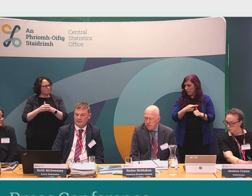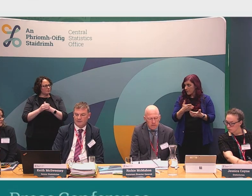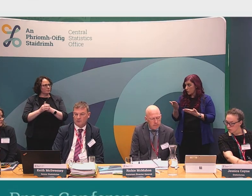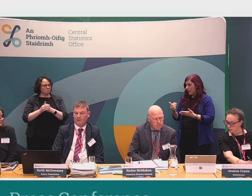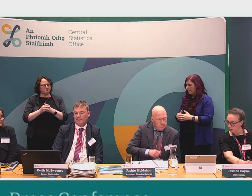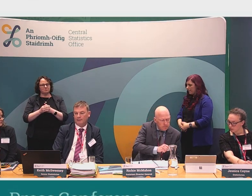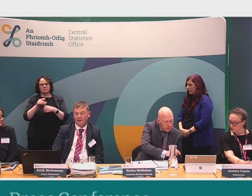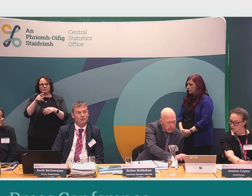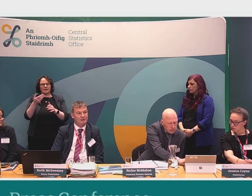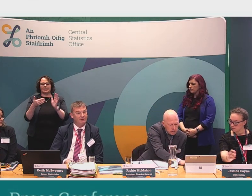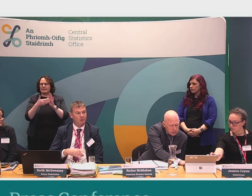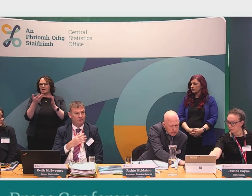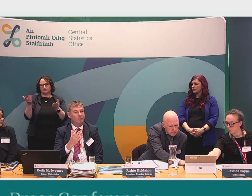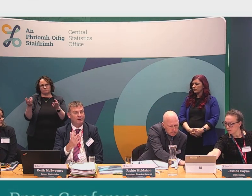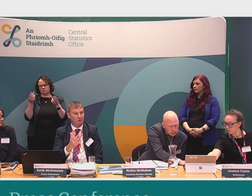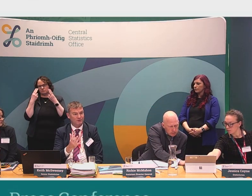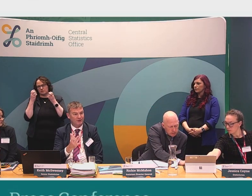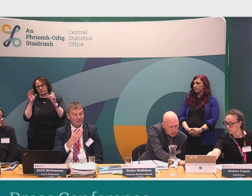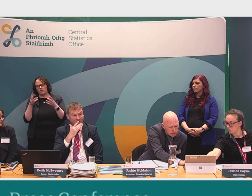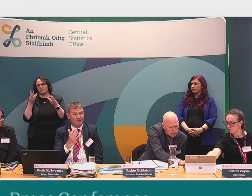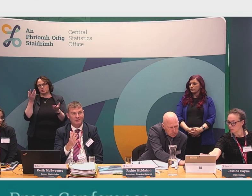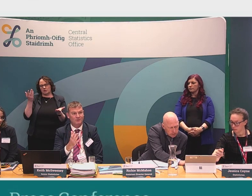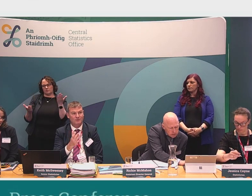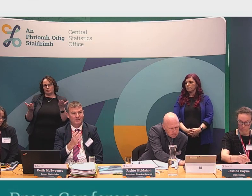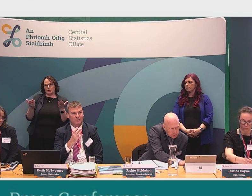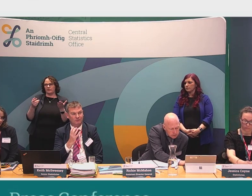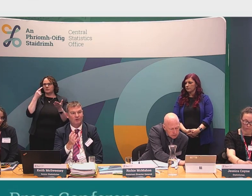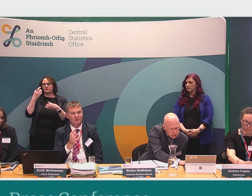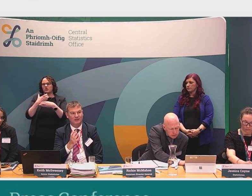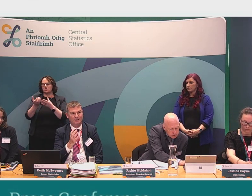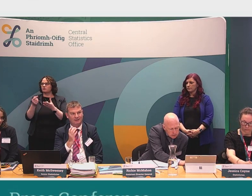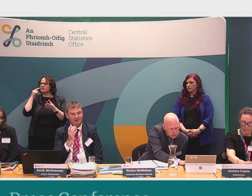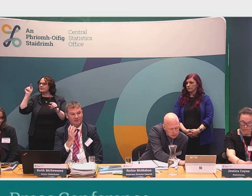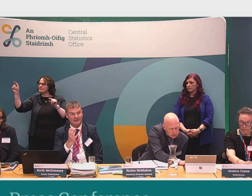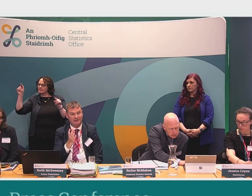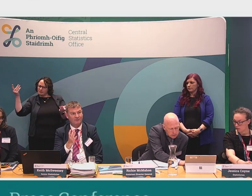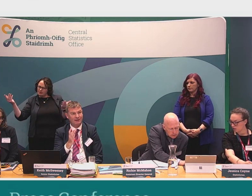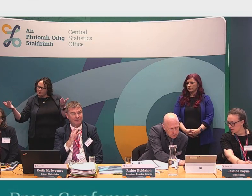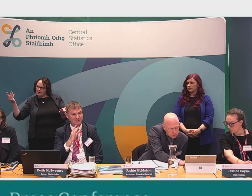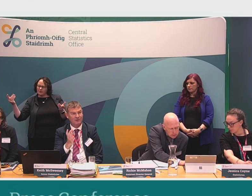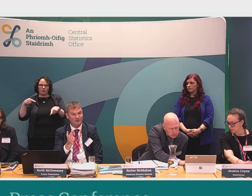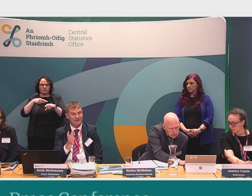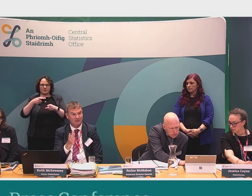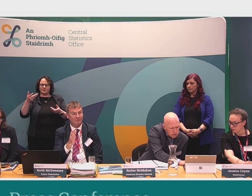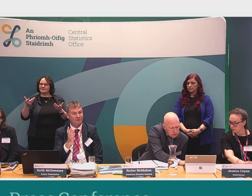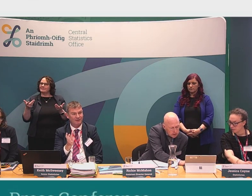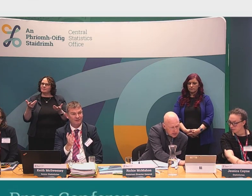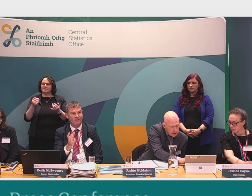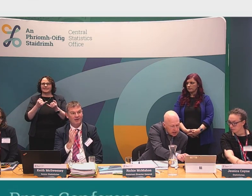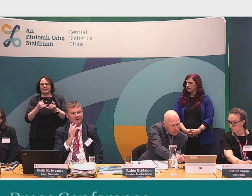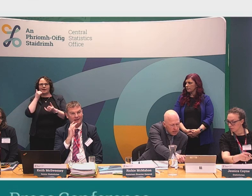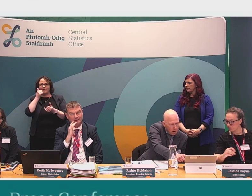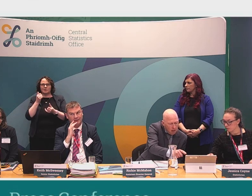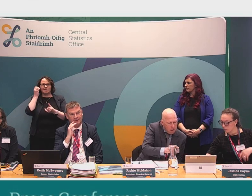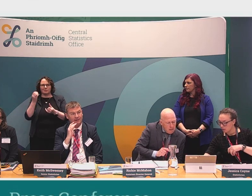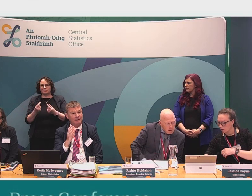it's a completely natural thing to want to compare over time and across countries. Unfortunately, there's a very significant apples and oranges kind of effect here,